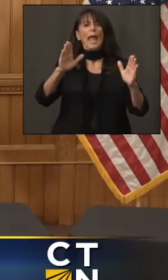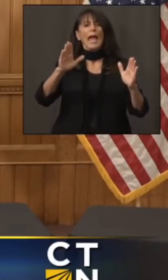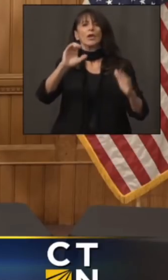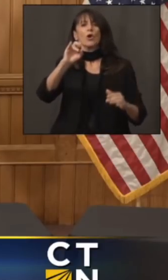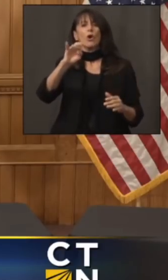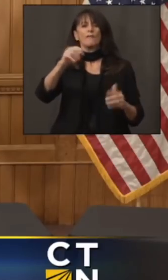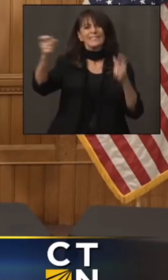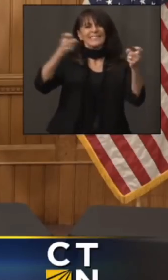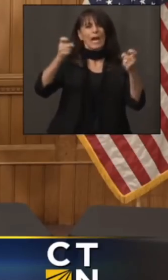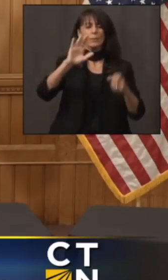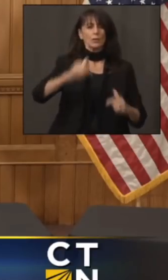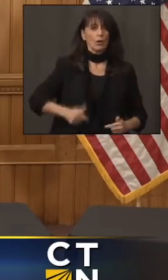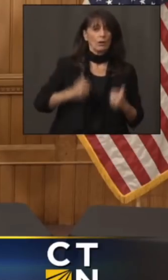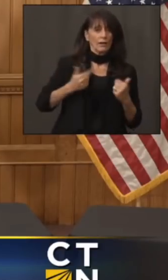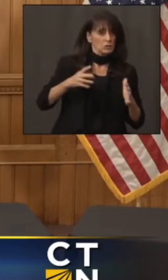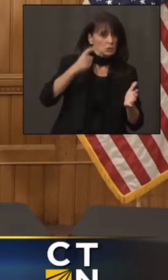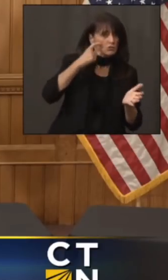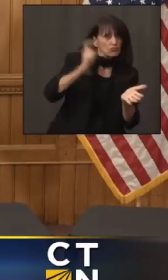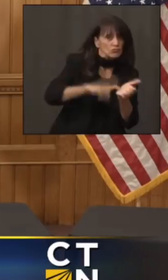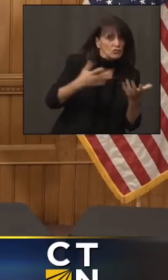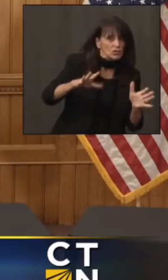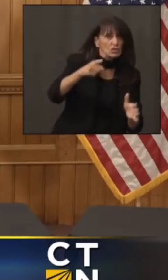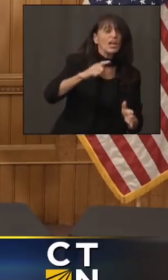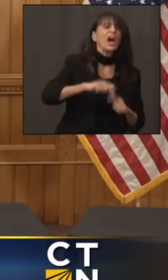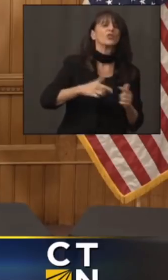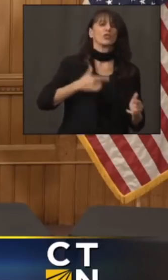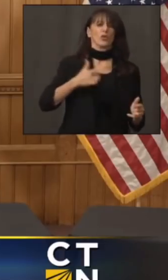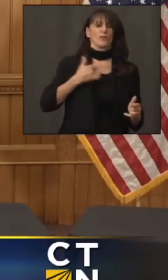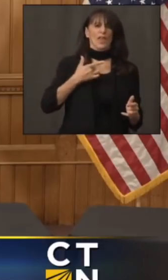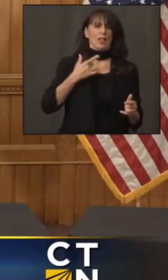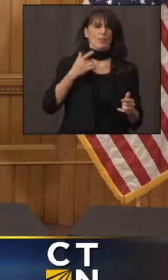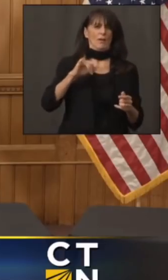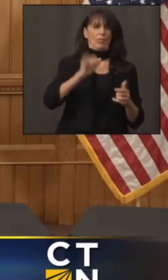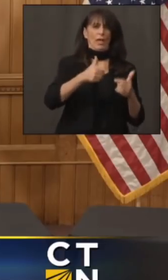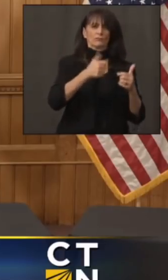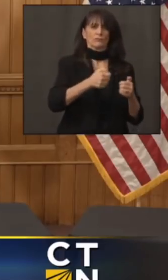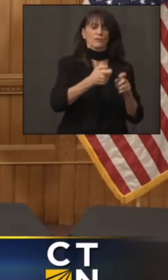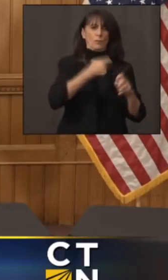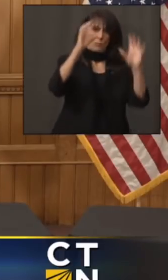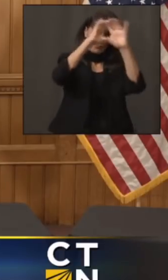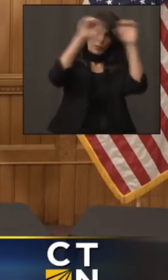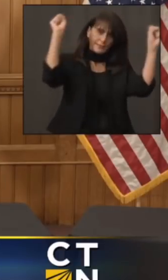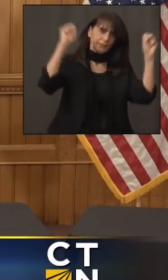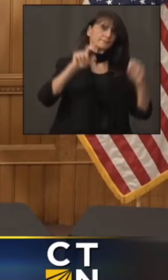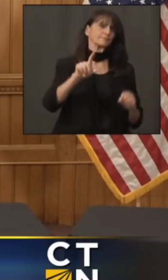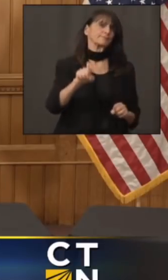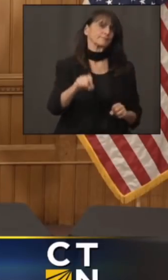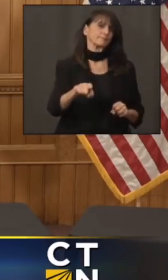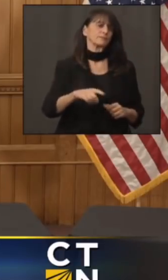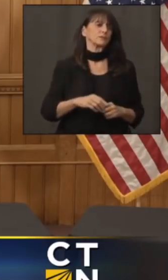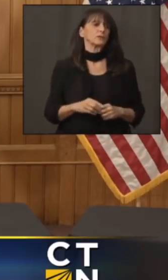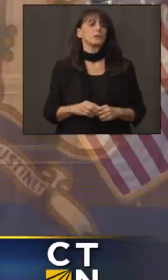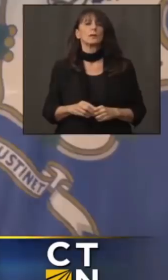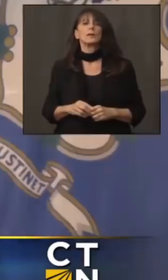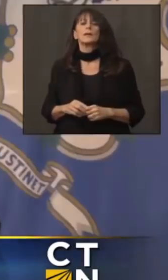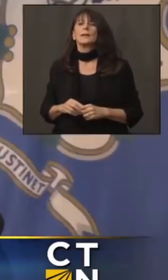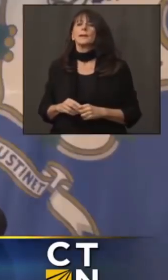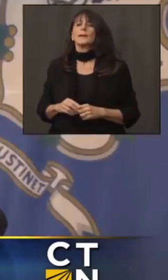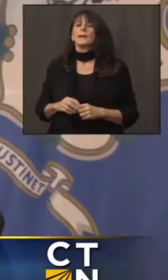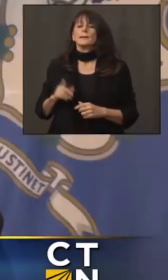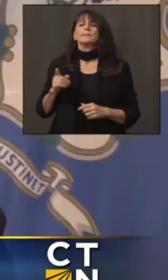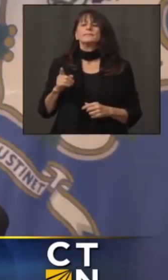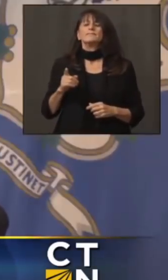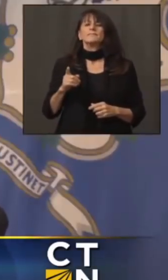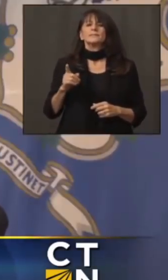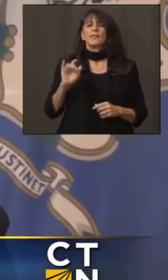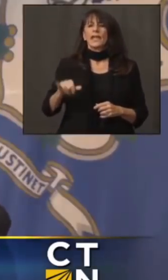life. Did you see that tweet, and what was your reaction, I guess, to everything that's happening right now in Washington with the president? Yeah, Max mentioned that tweet to me. I